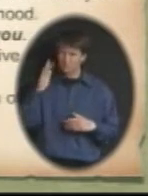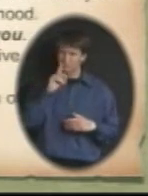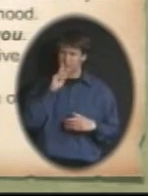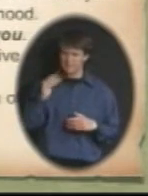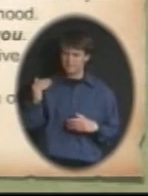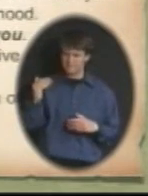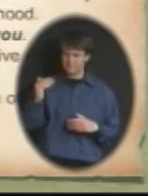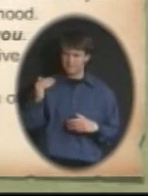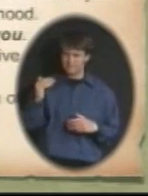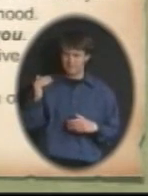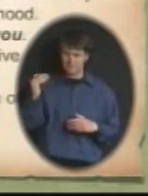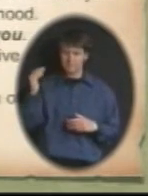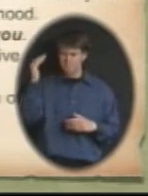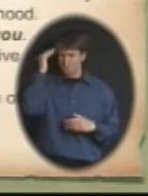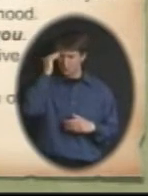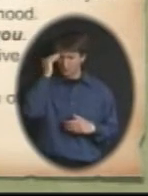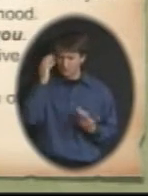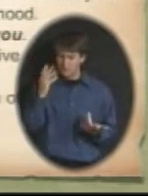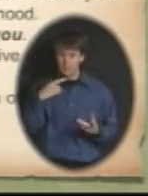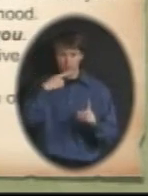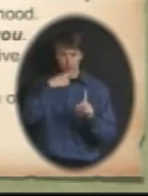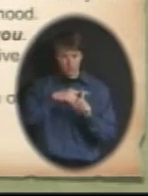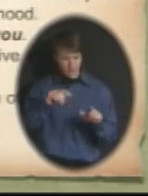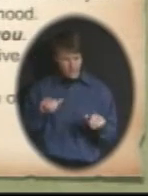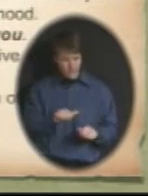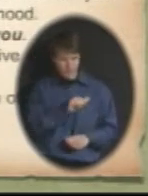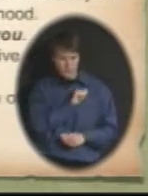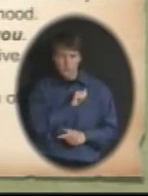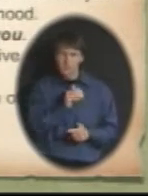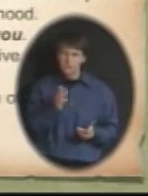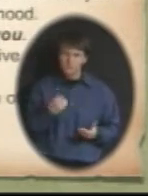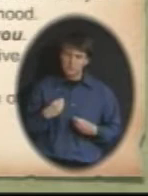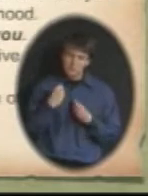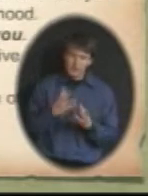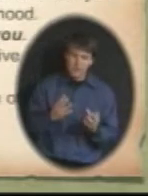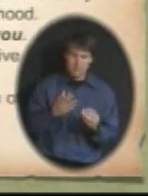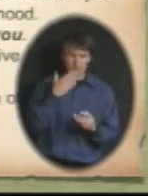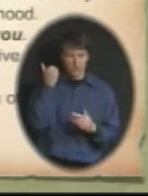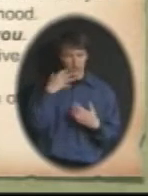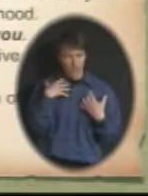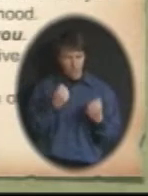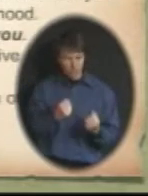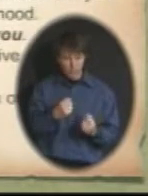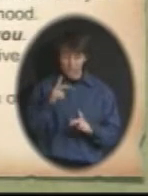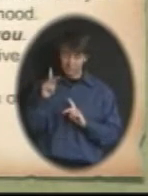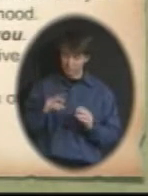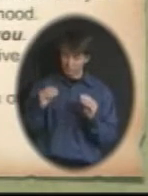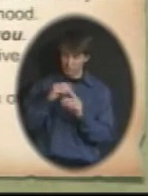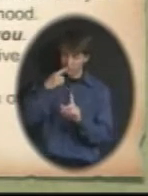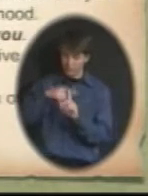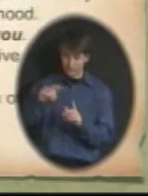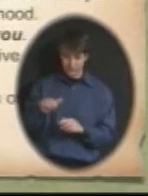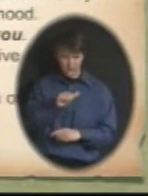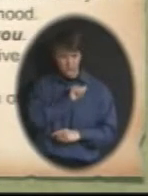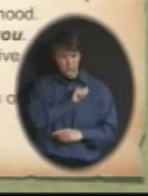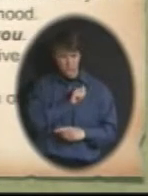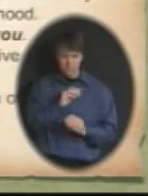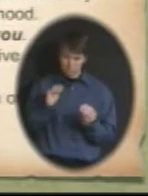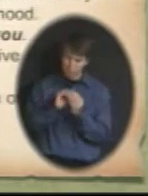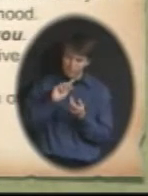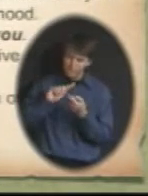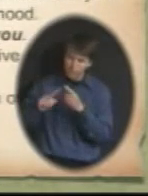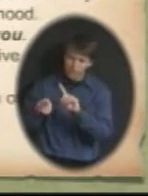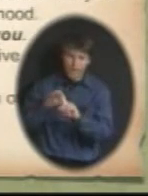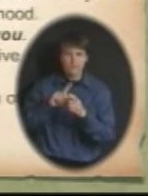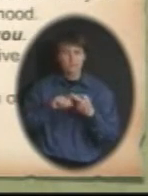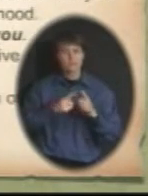as people, but a positive attitude promotes better health. People with positive attitudes have more friends, research tells us.